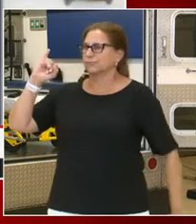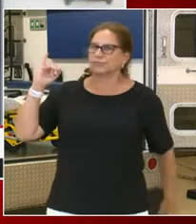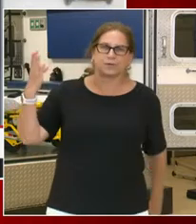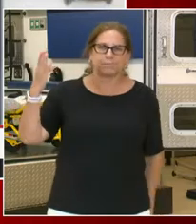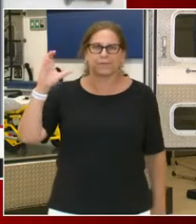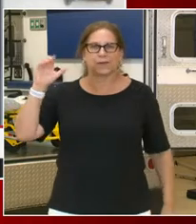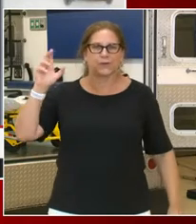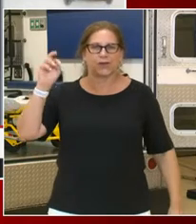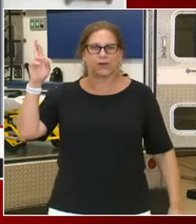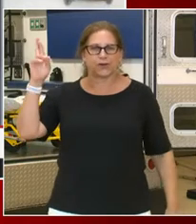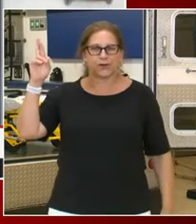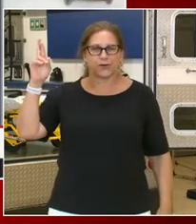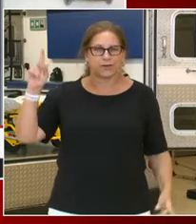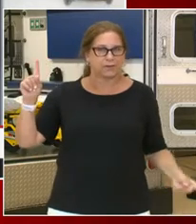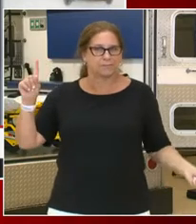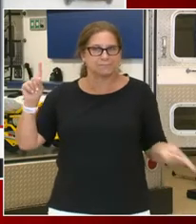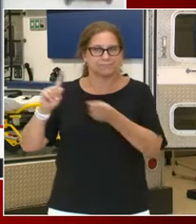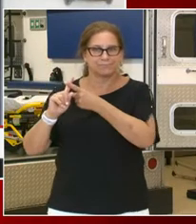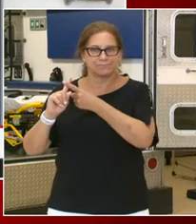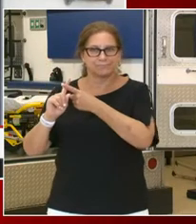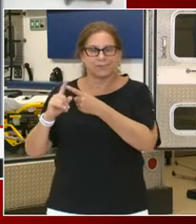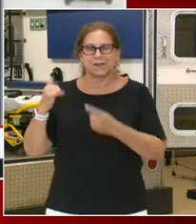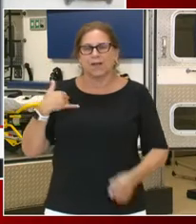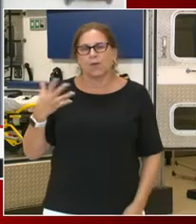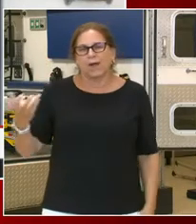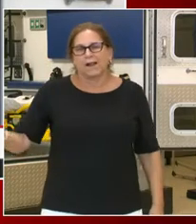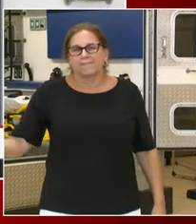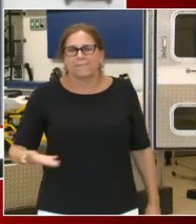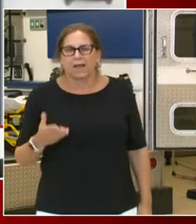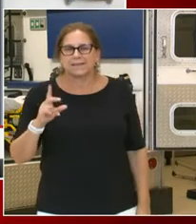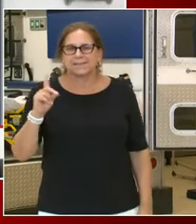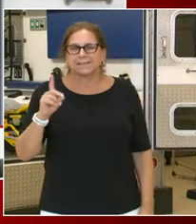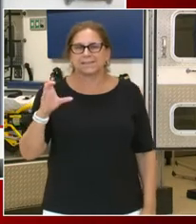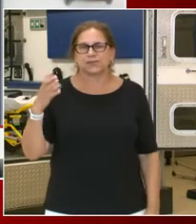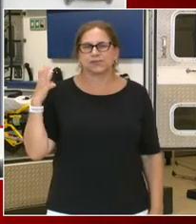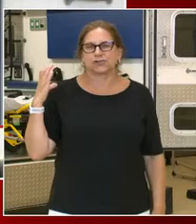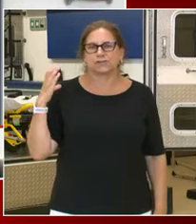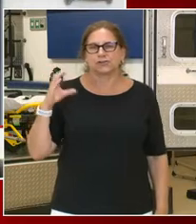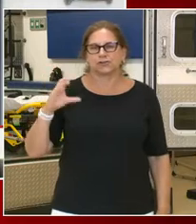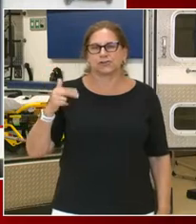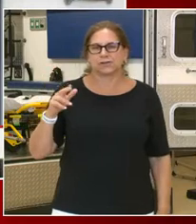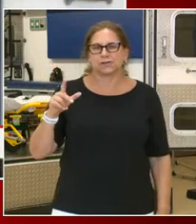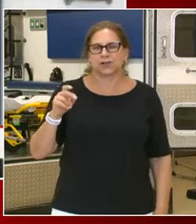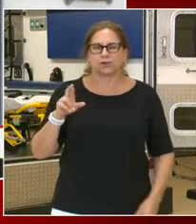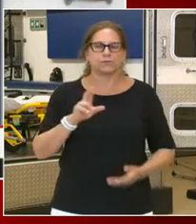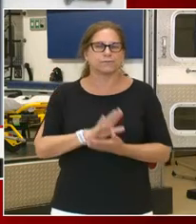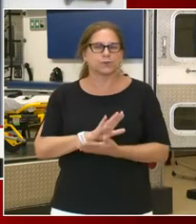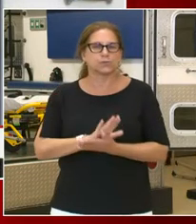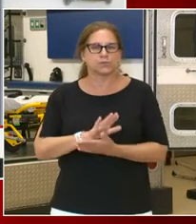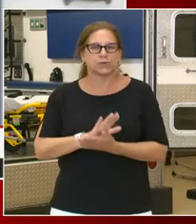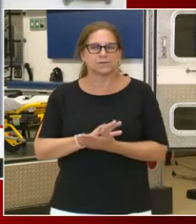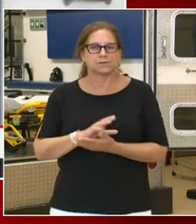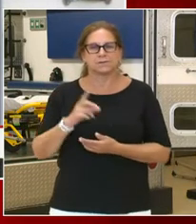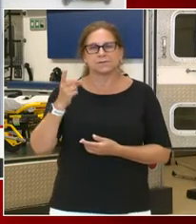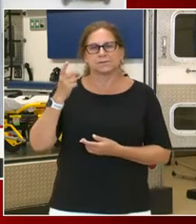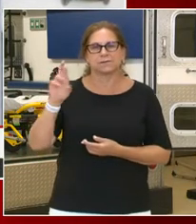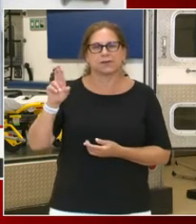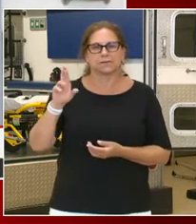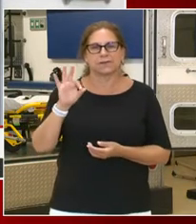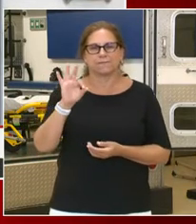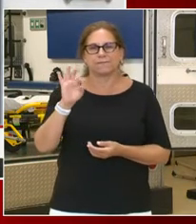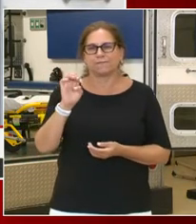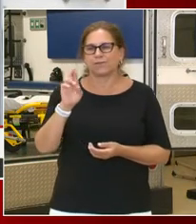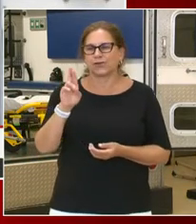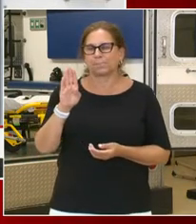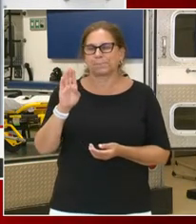of Schools, Dr. Louis Farabee. We're also joined by Michelle Walker-Davis, Executive Director of the DC Public Charter School Board, and